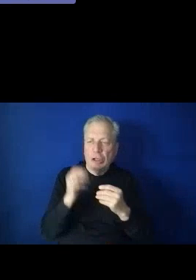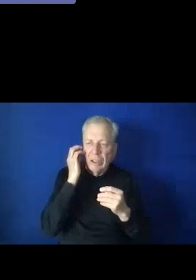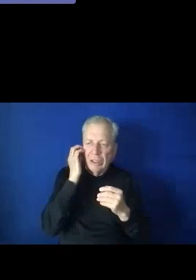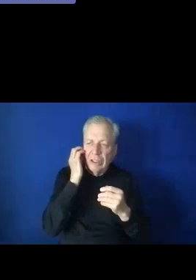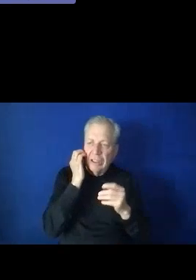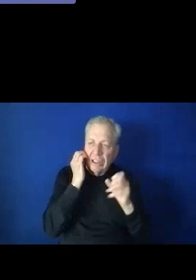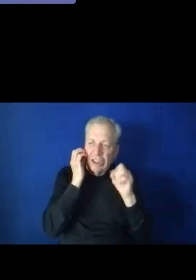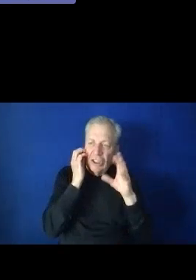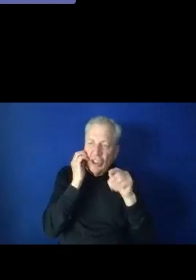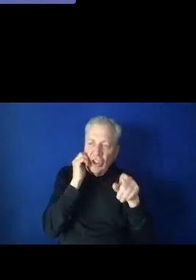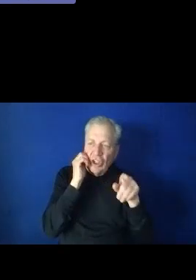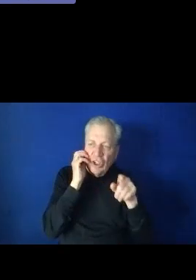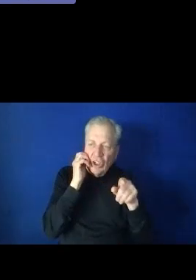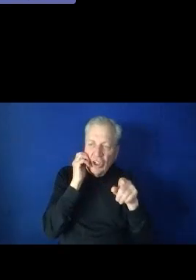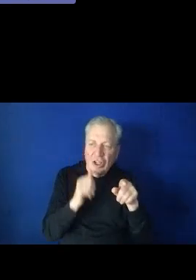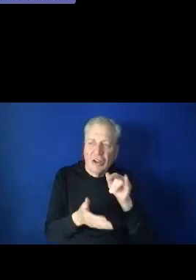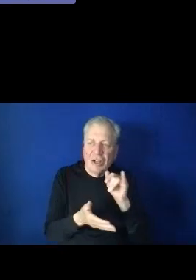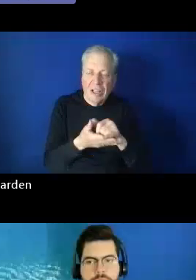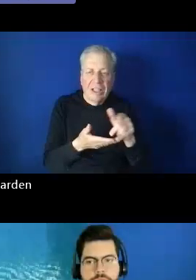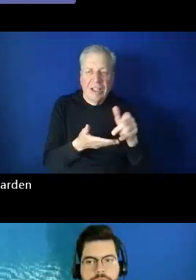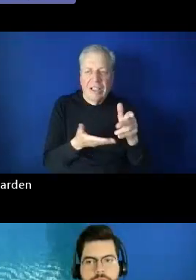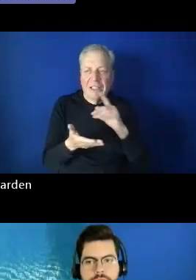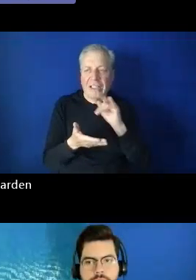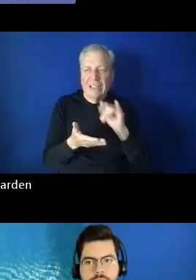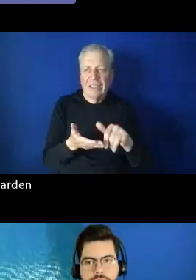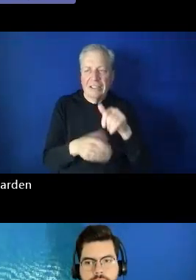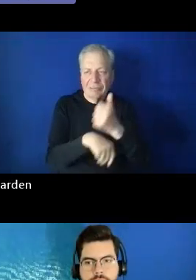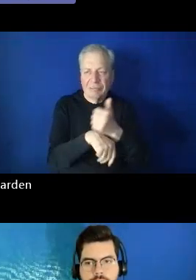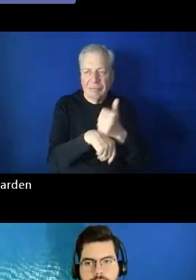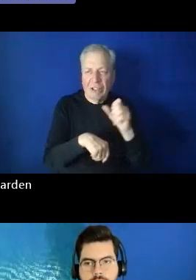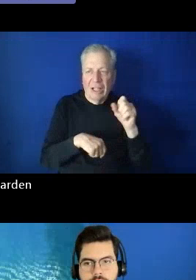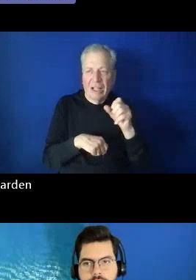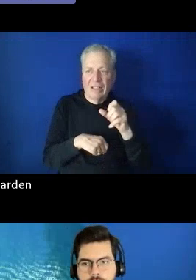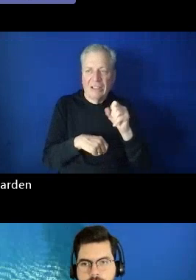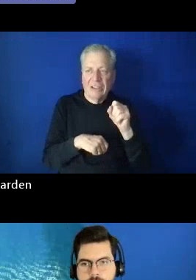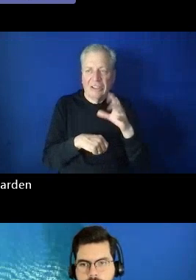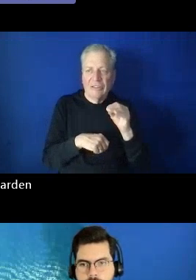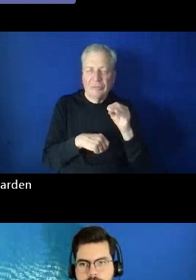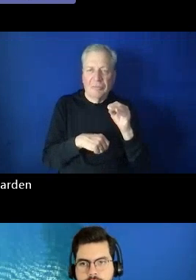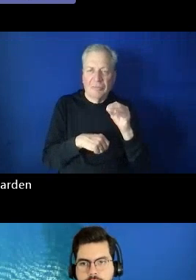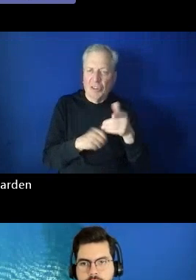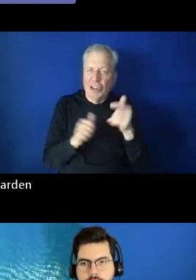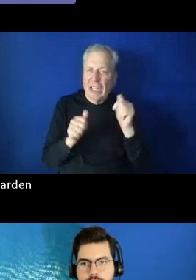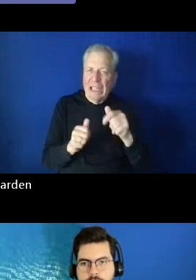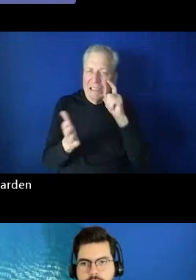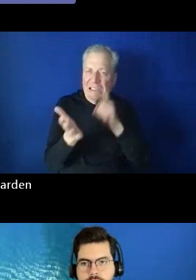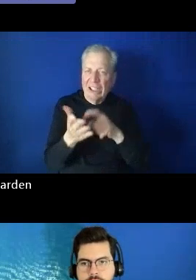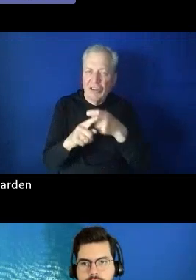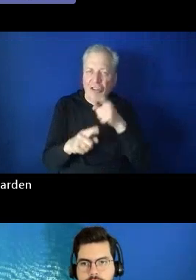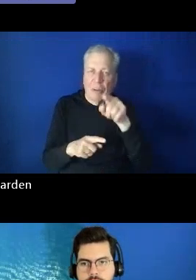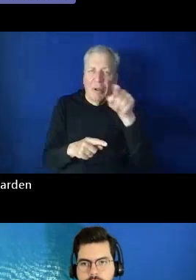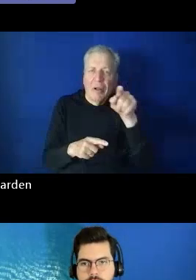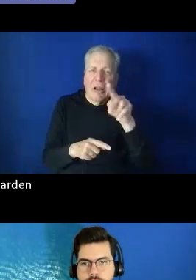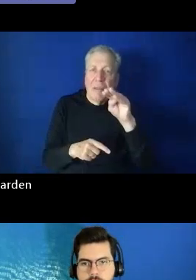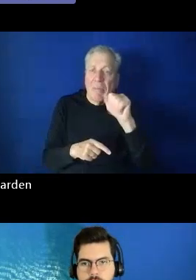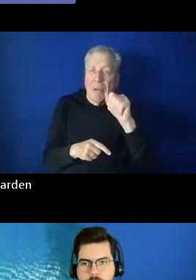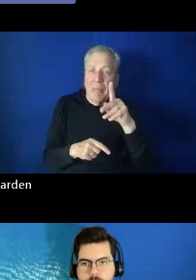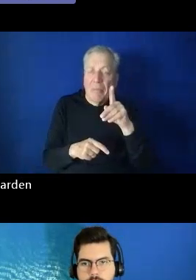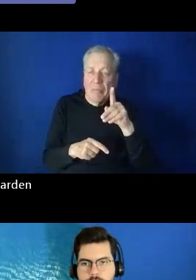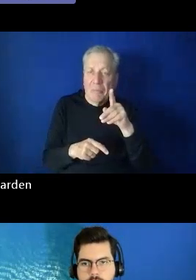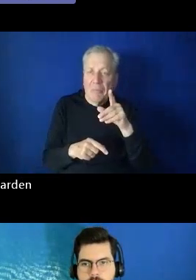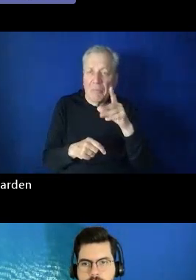So this guy, Carex stipata, is a sedge, and you can see from the dots on the map that it's actually